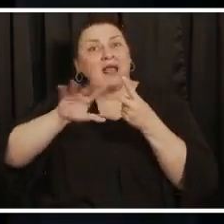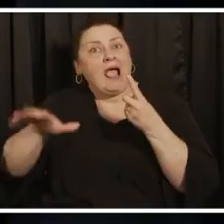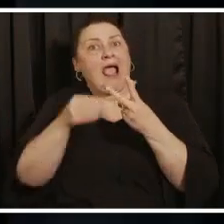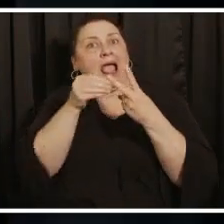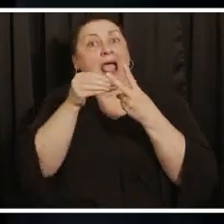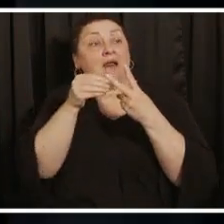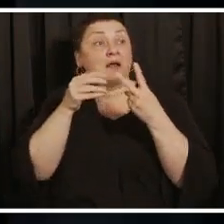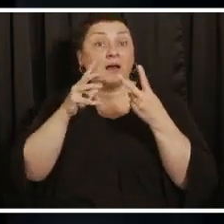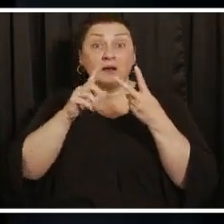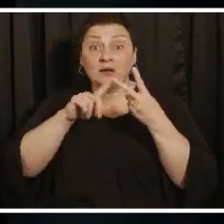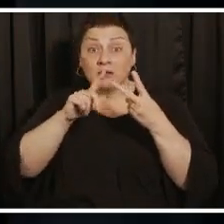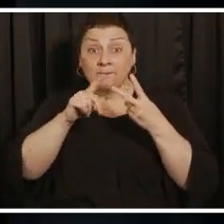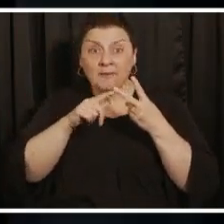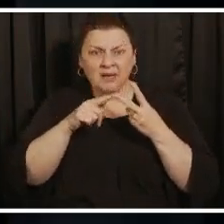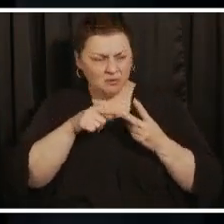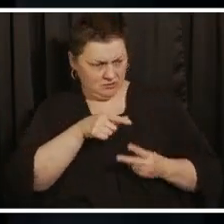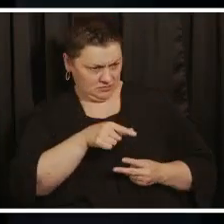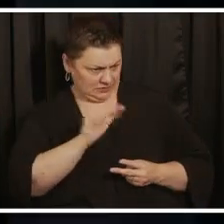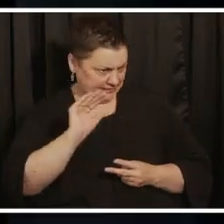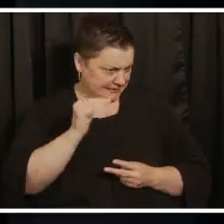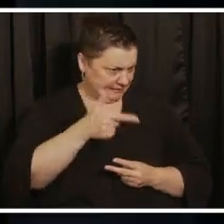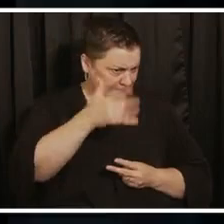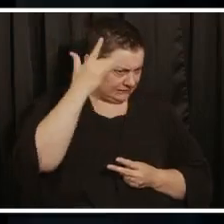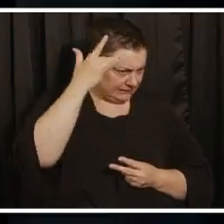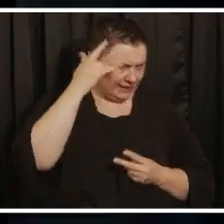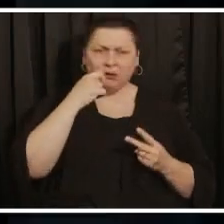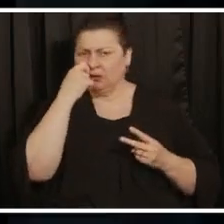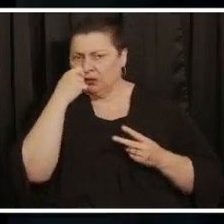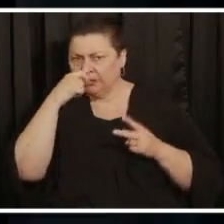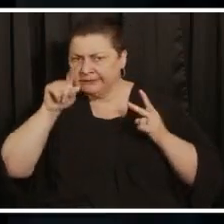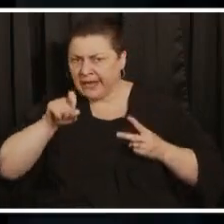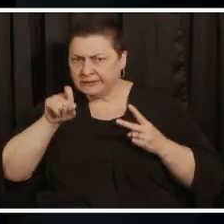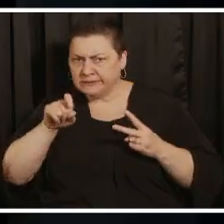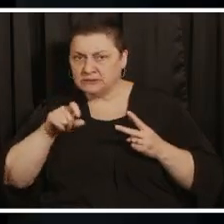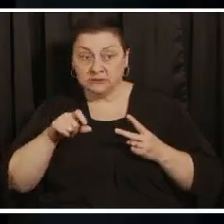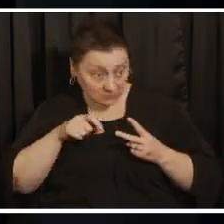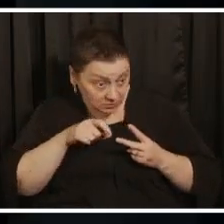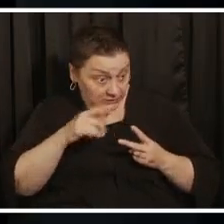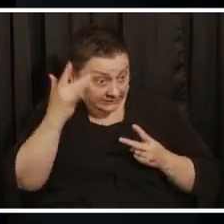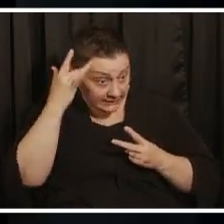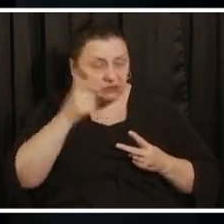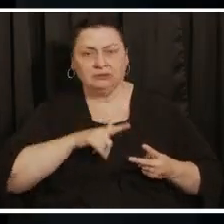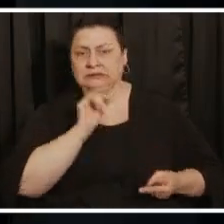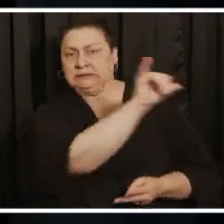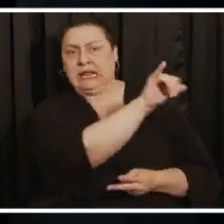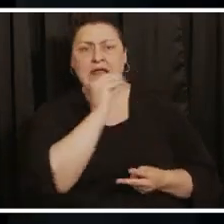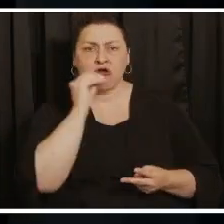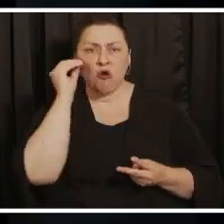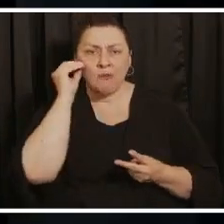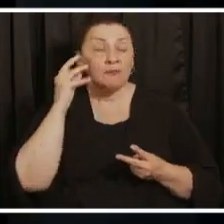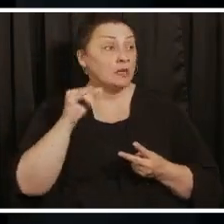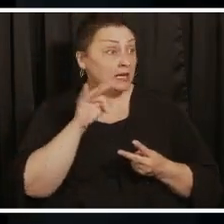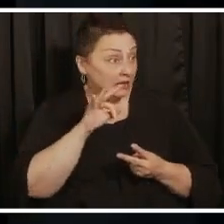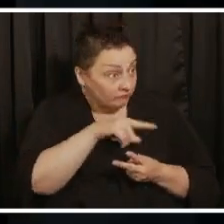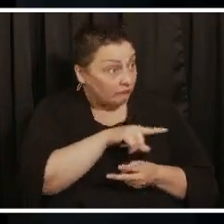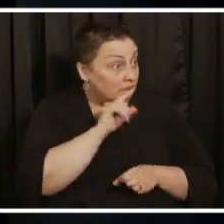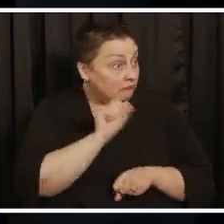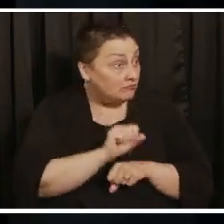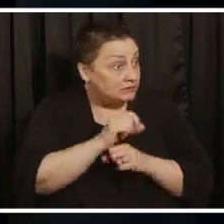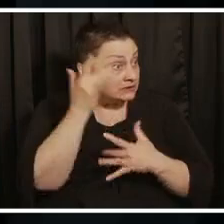screening symptoms, to making sure that sick kids stay home, hopefully some kind of testing regime, maybe some kind of quarantine regime,